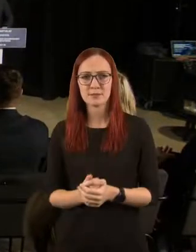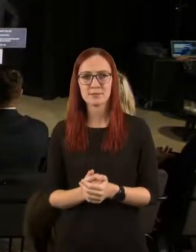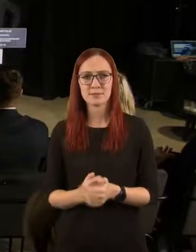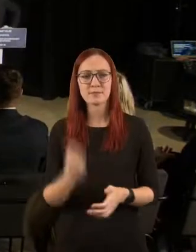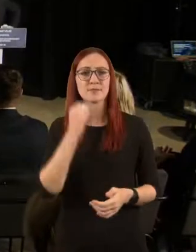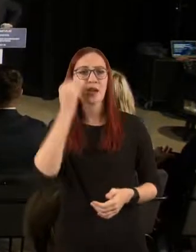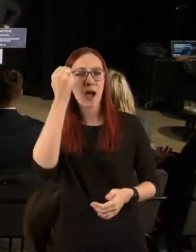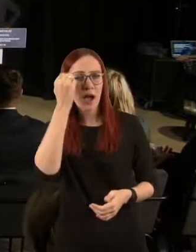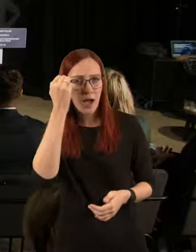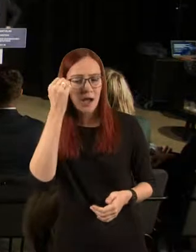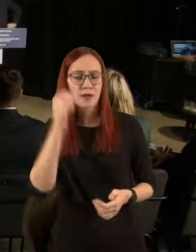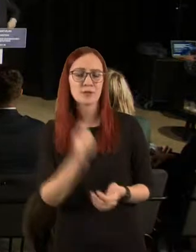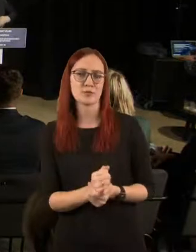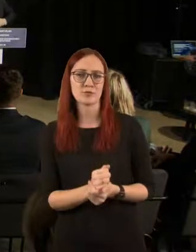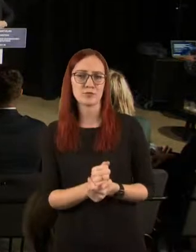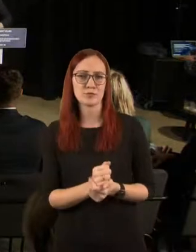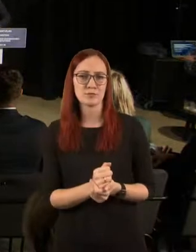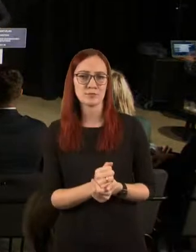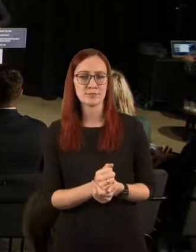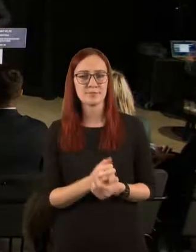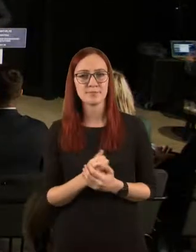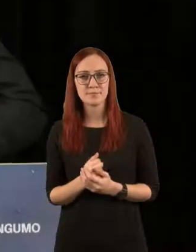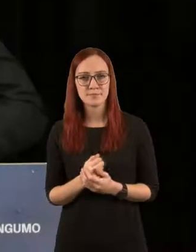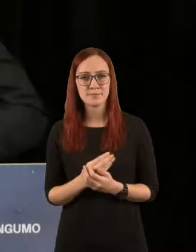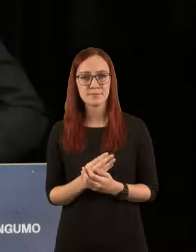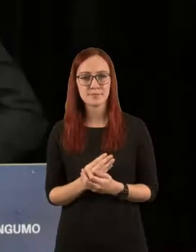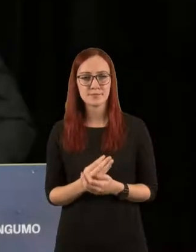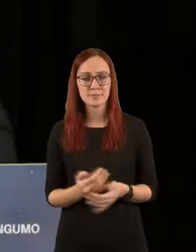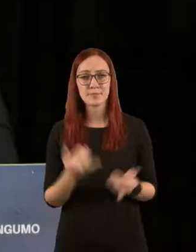premjerė, gerbiamas generalinis sekretorius. Prime Minister,